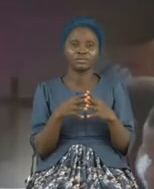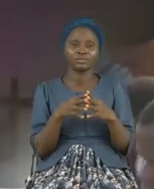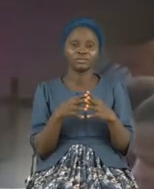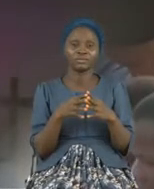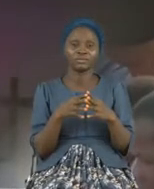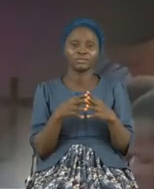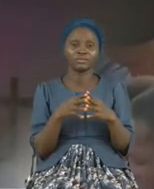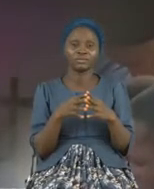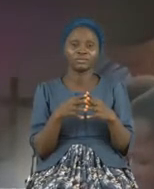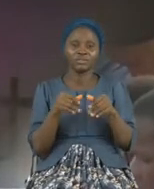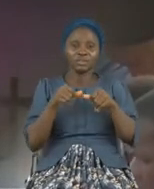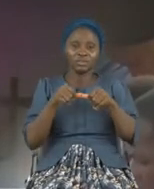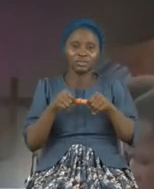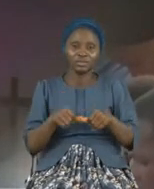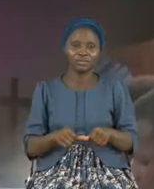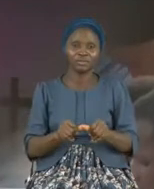Steadfast